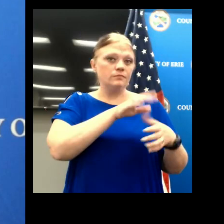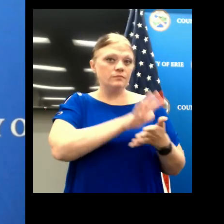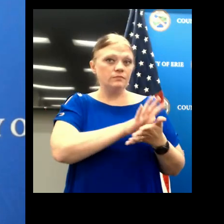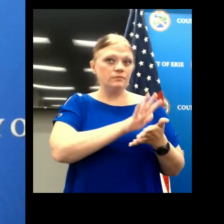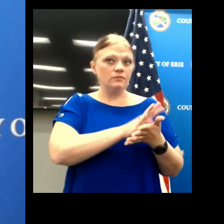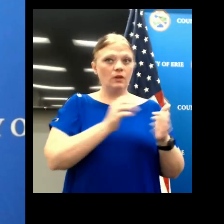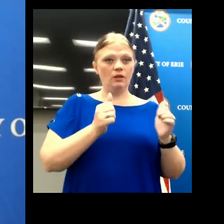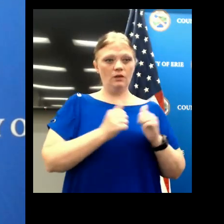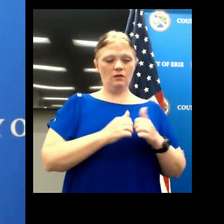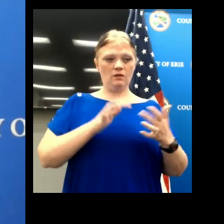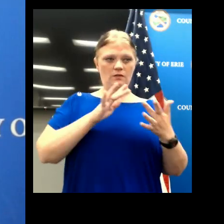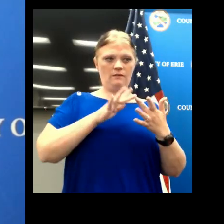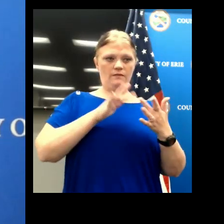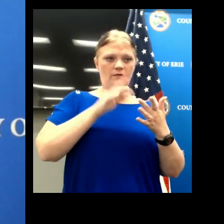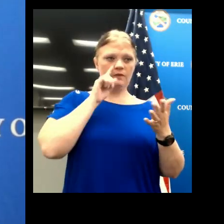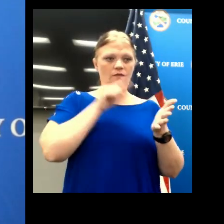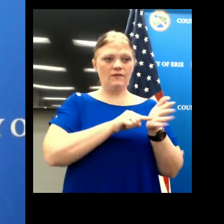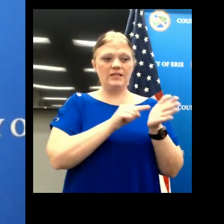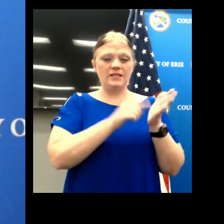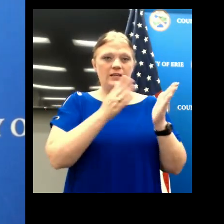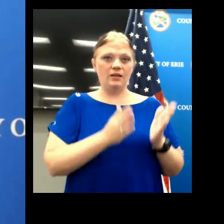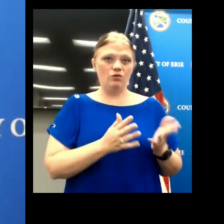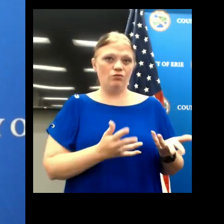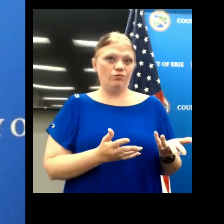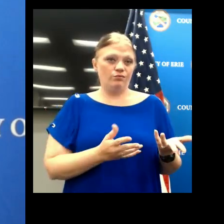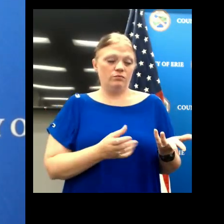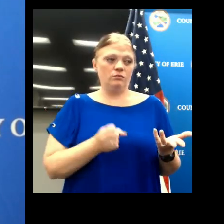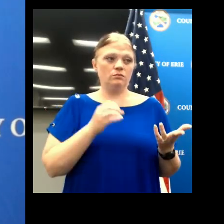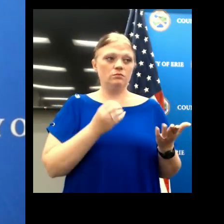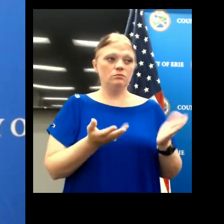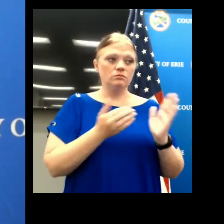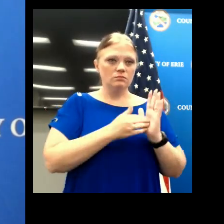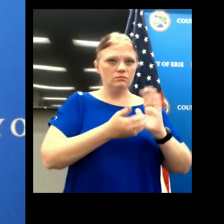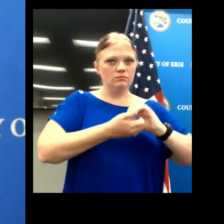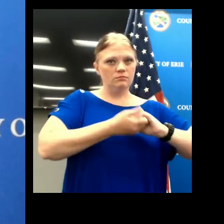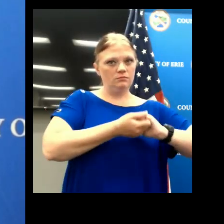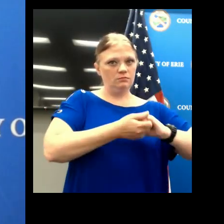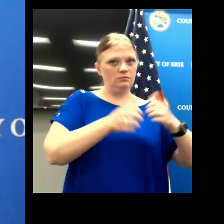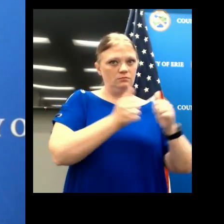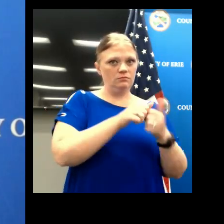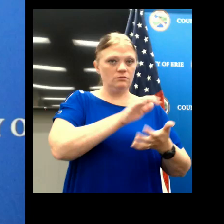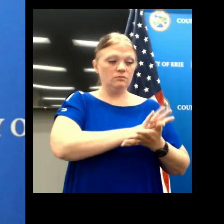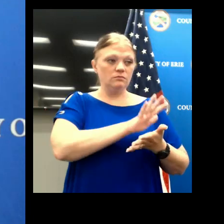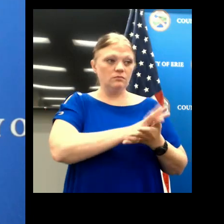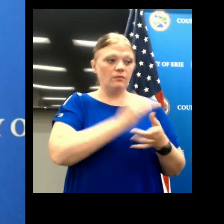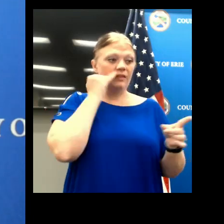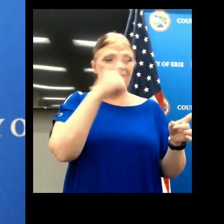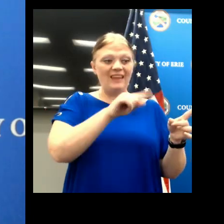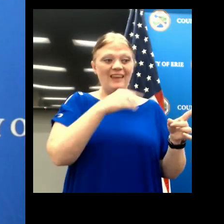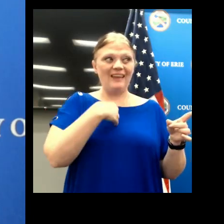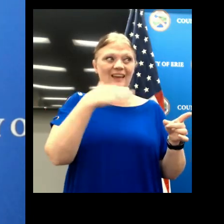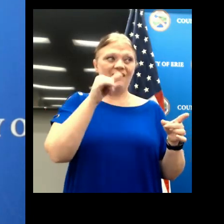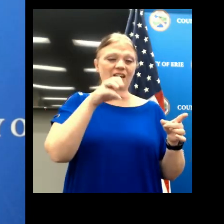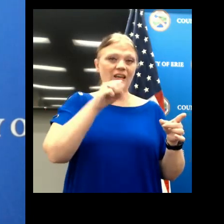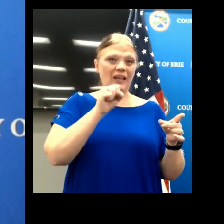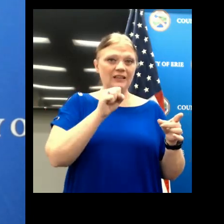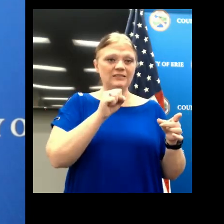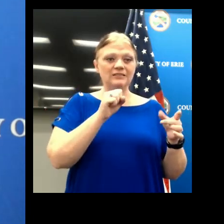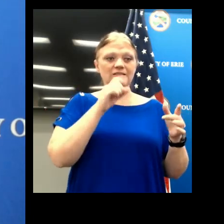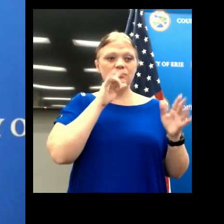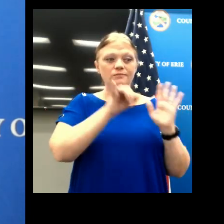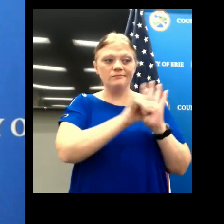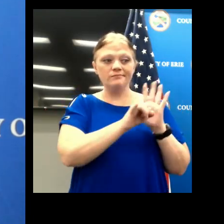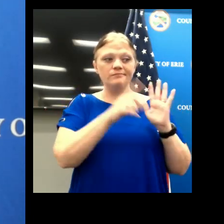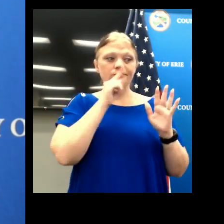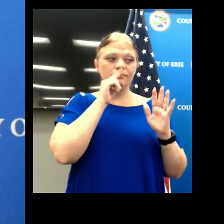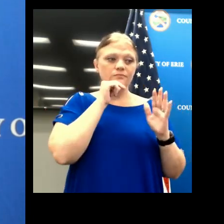with the contact investigation. So again, we partner with the school to, if they have a case, to identify who would be